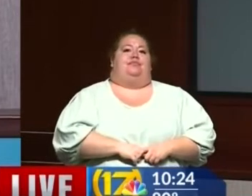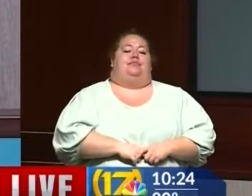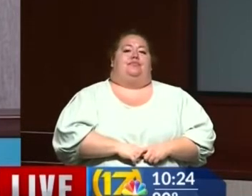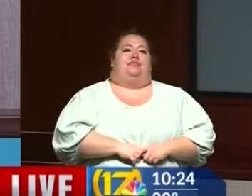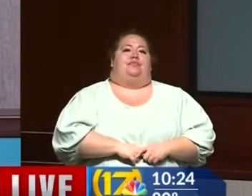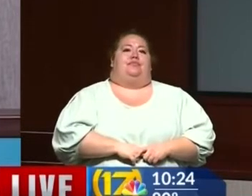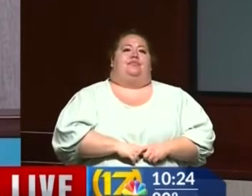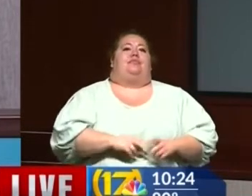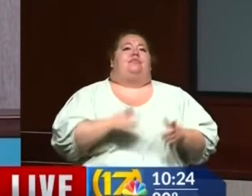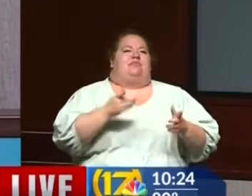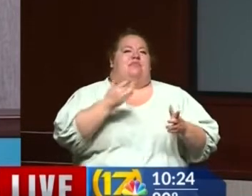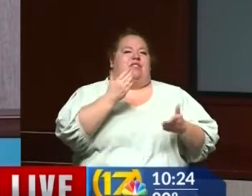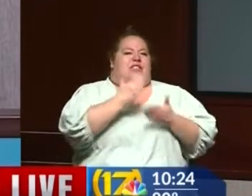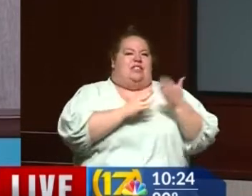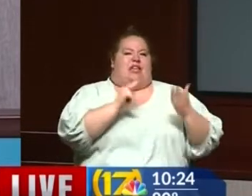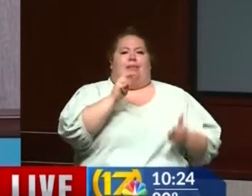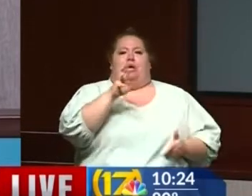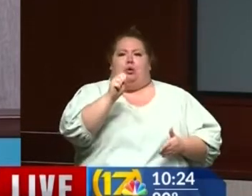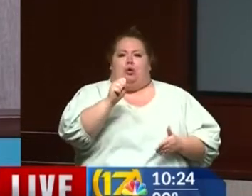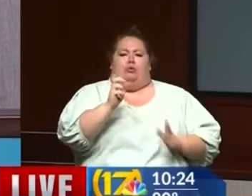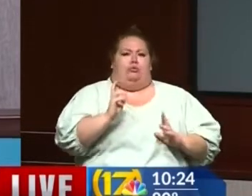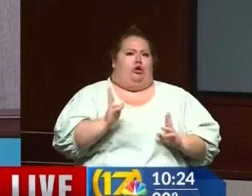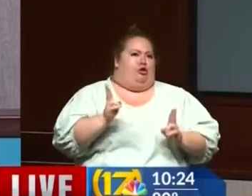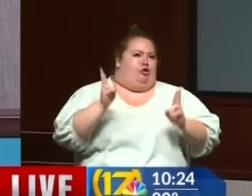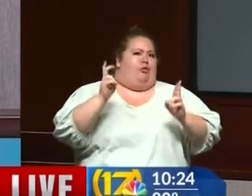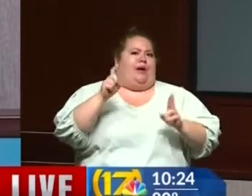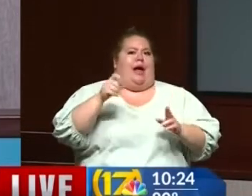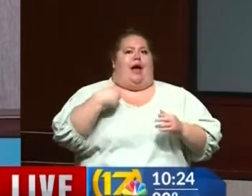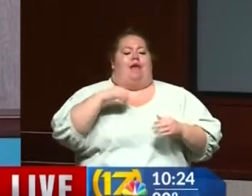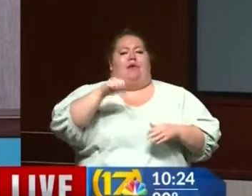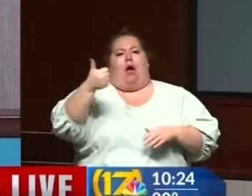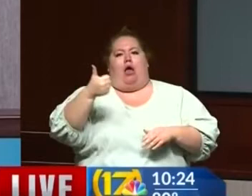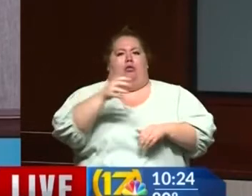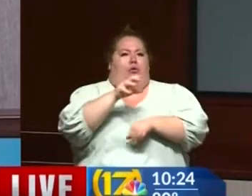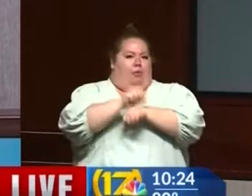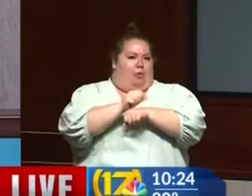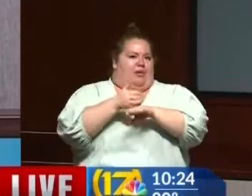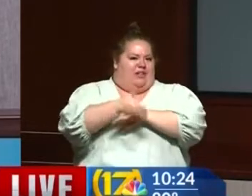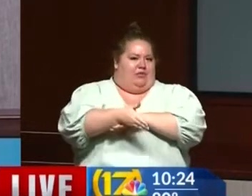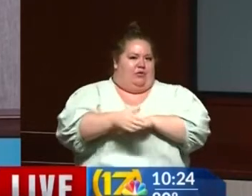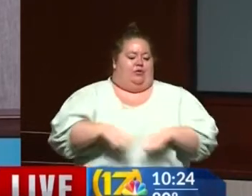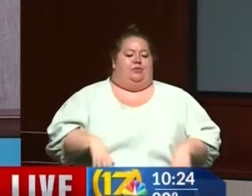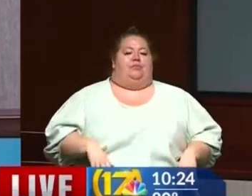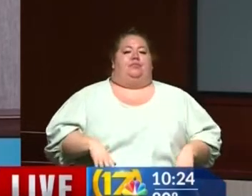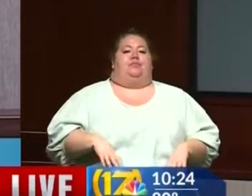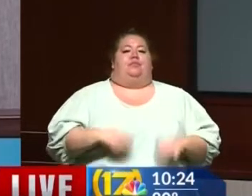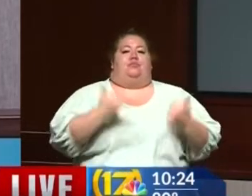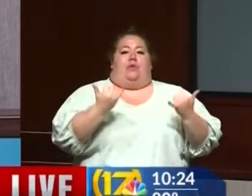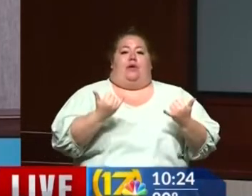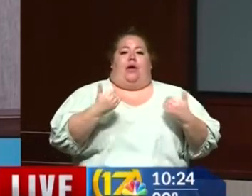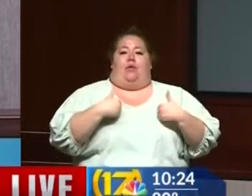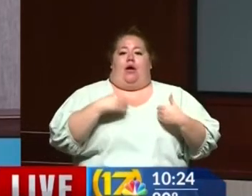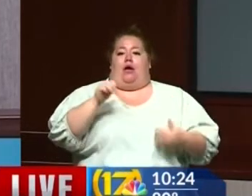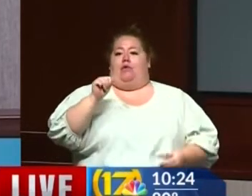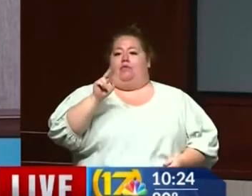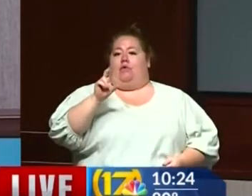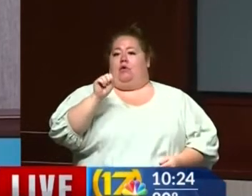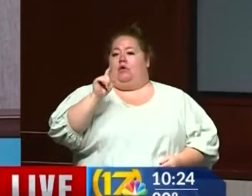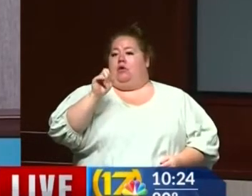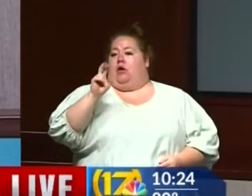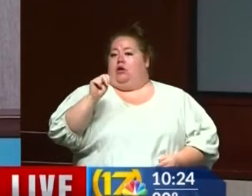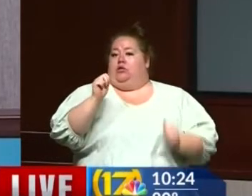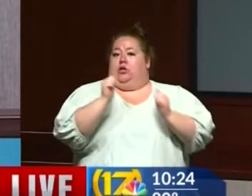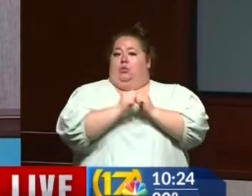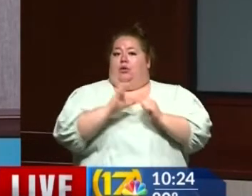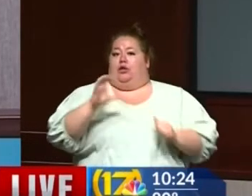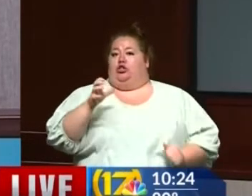who have other assignments to get to. So starting at the top of the list based on who is dialed in, we have Austin with Channel 23. Do you